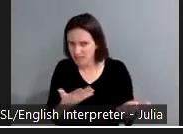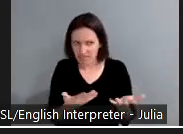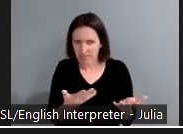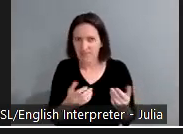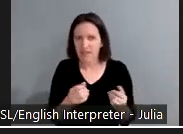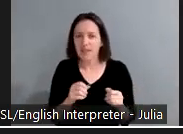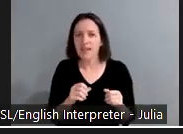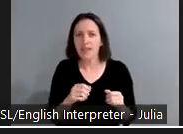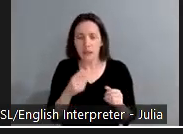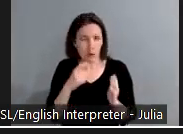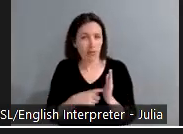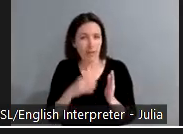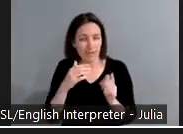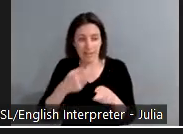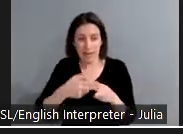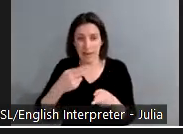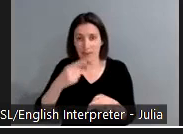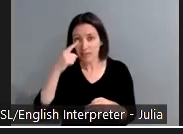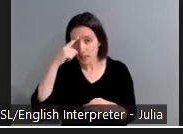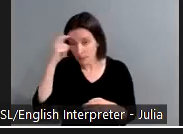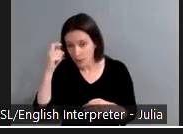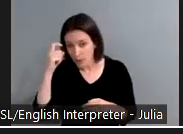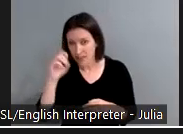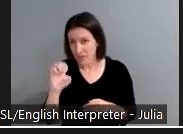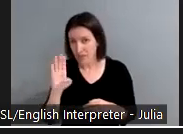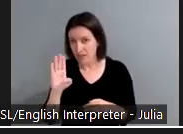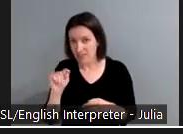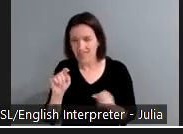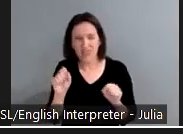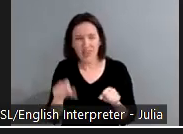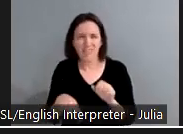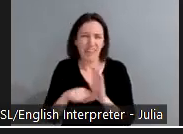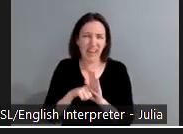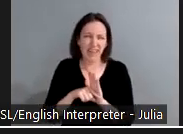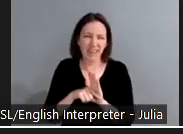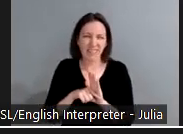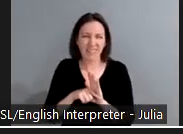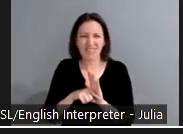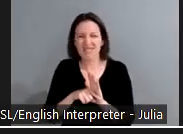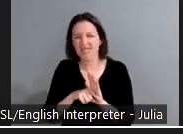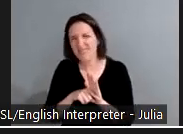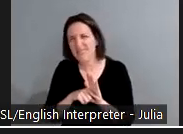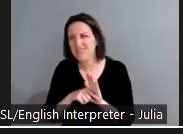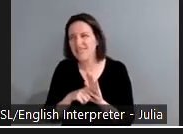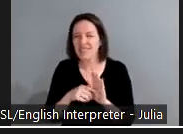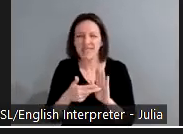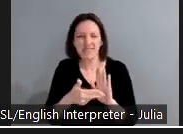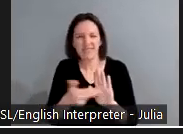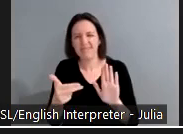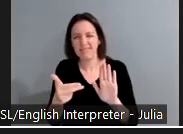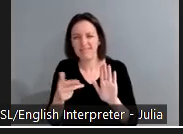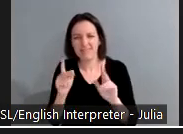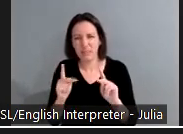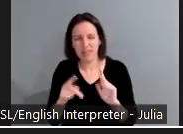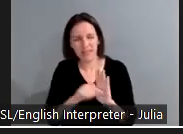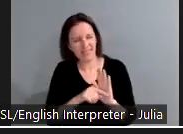that the name Summer EBT could have negative connotations and maybe some attachments of stigma to it. And it also